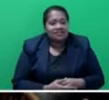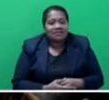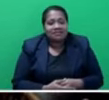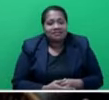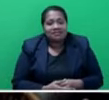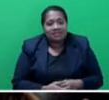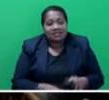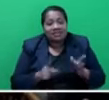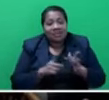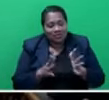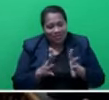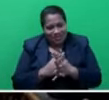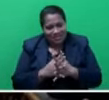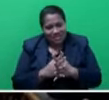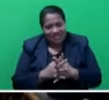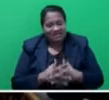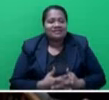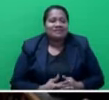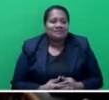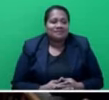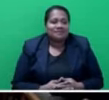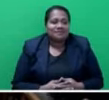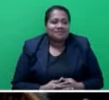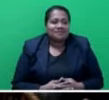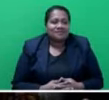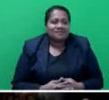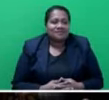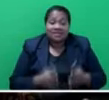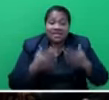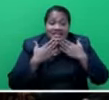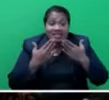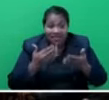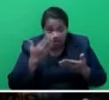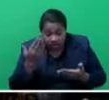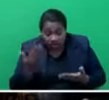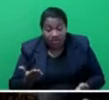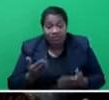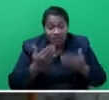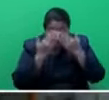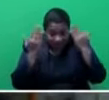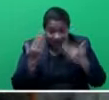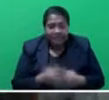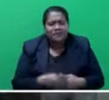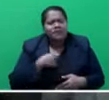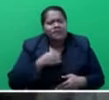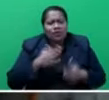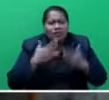have the floor. Thank you. Thank you, Honourable Speaker. Honourable Speaker, I would like to thank the